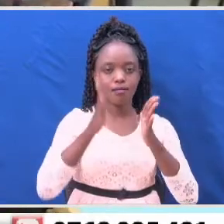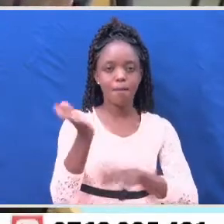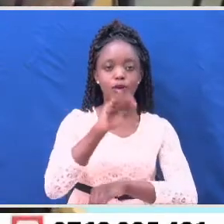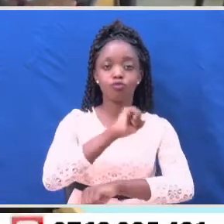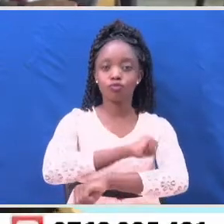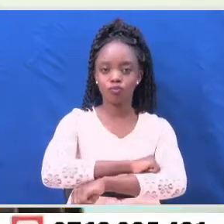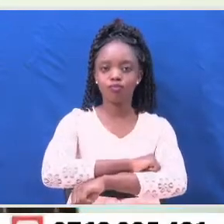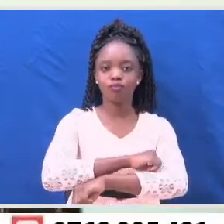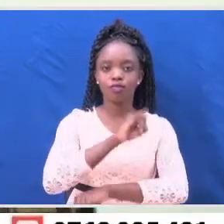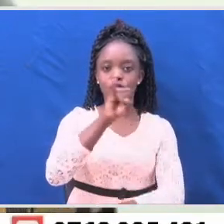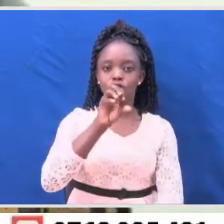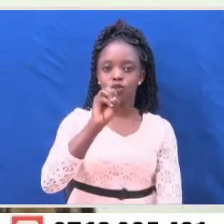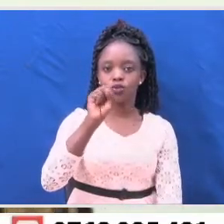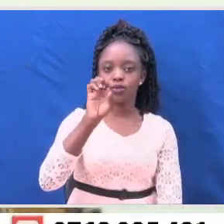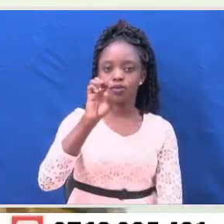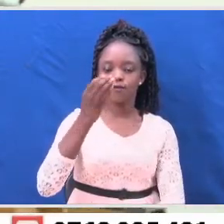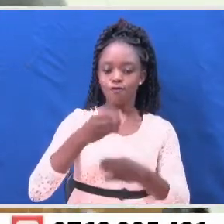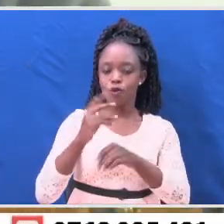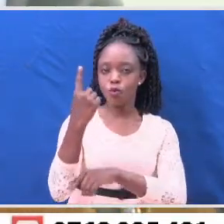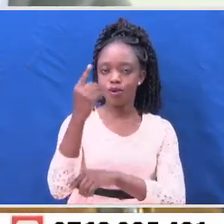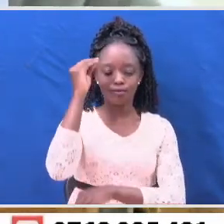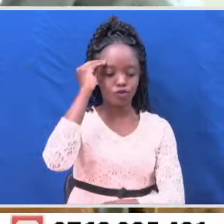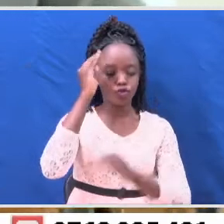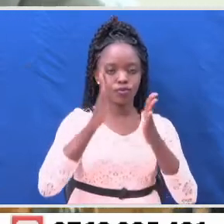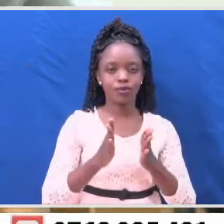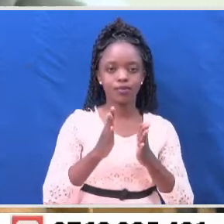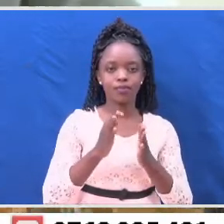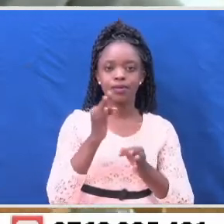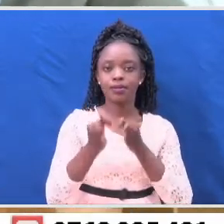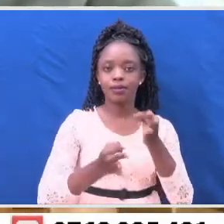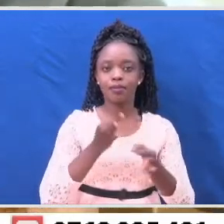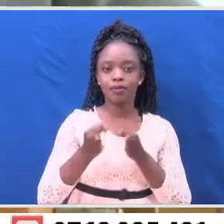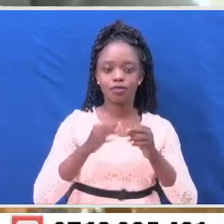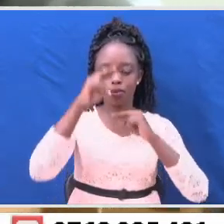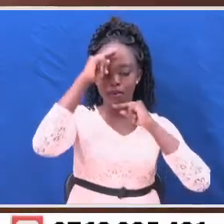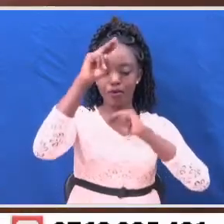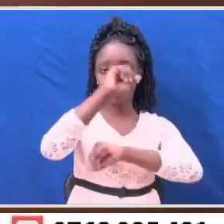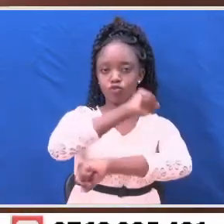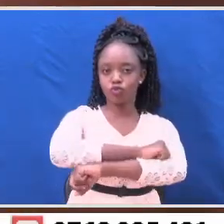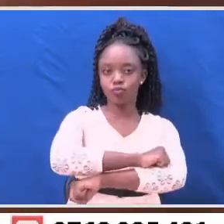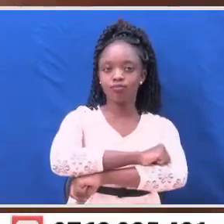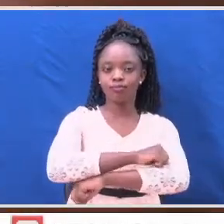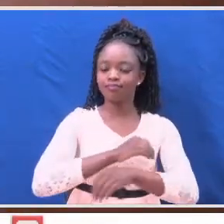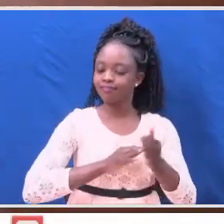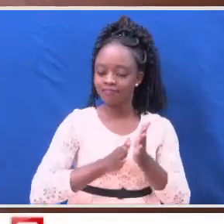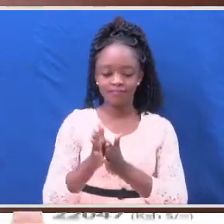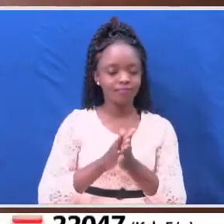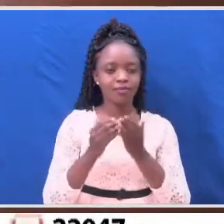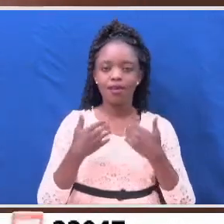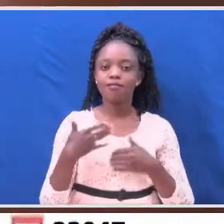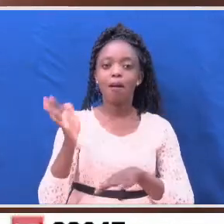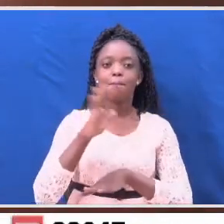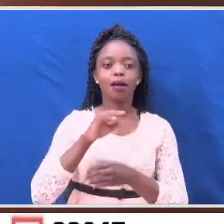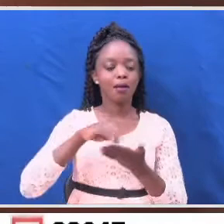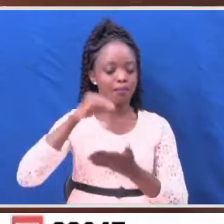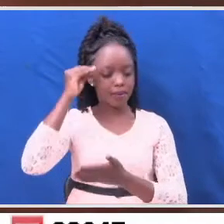school, Joseph Njeli, a Form 1 student in Embakasi Garrison Secondary School, was more than delighted to be resuming